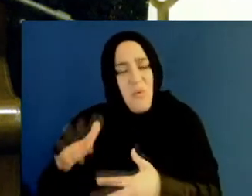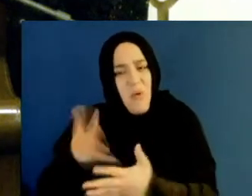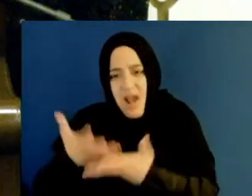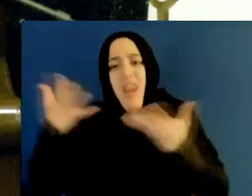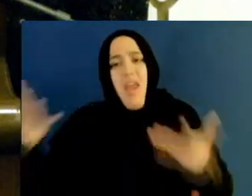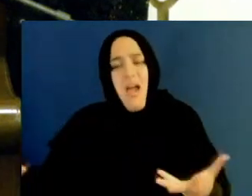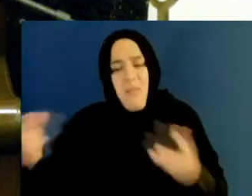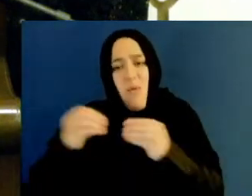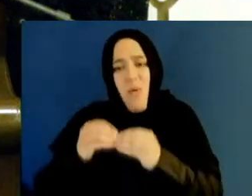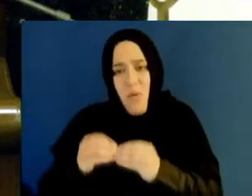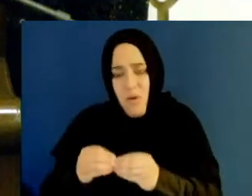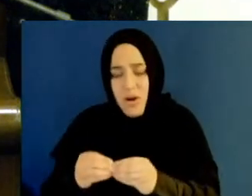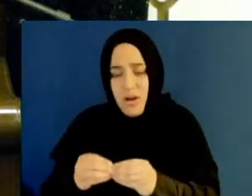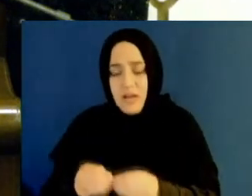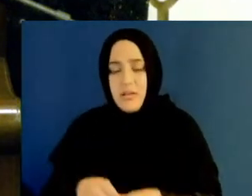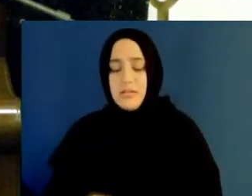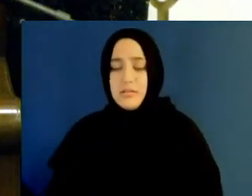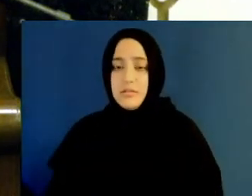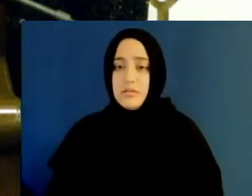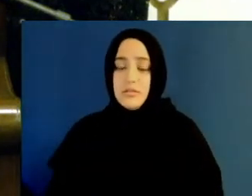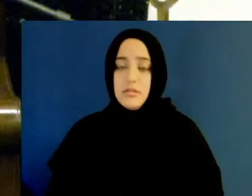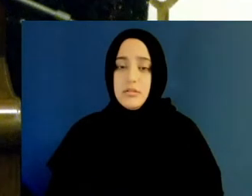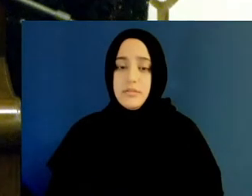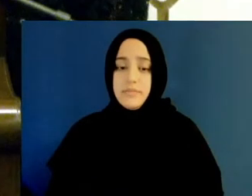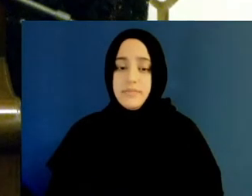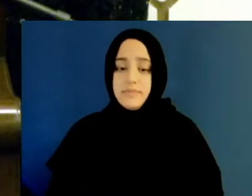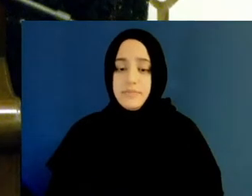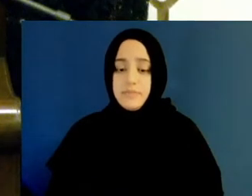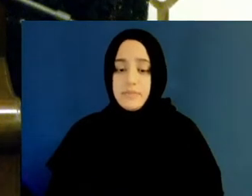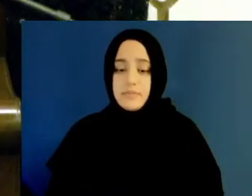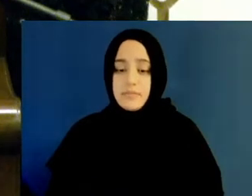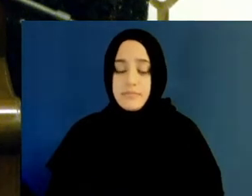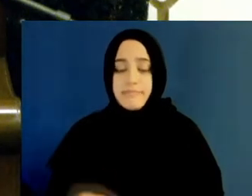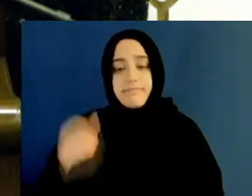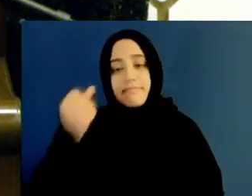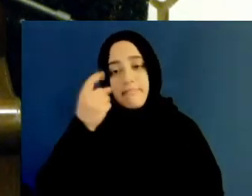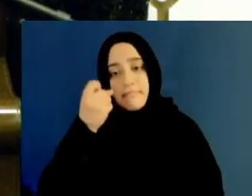And within this sickness and within this ailments,